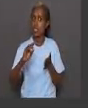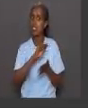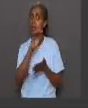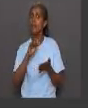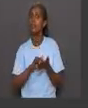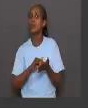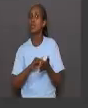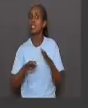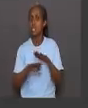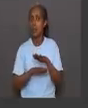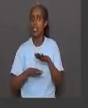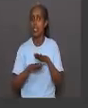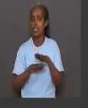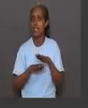bases.